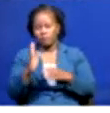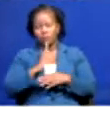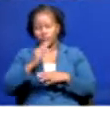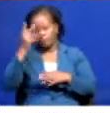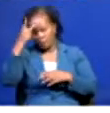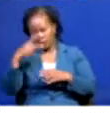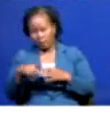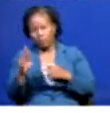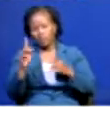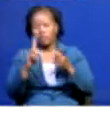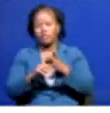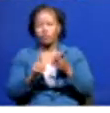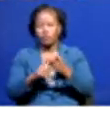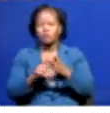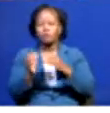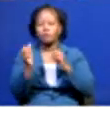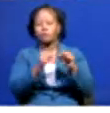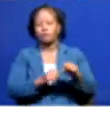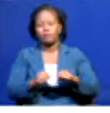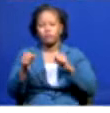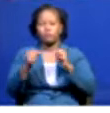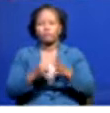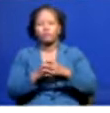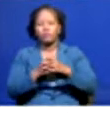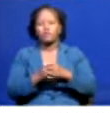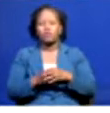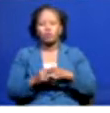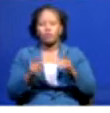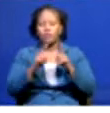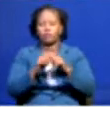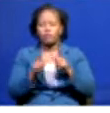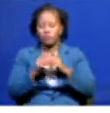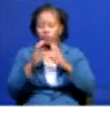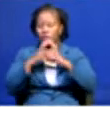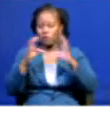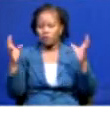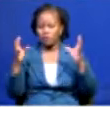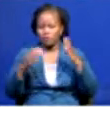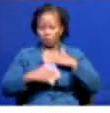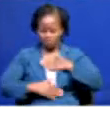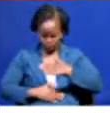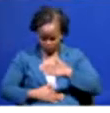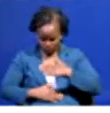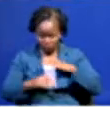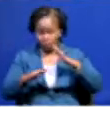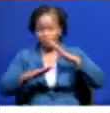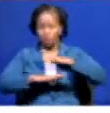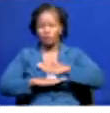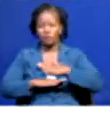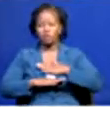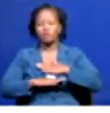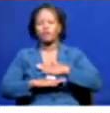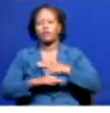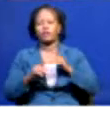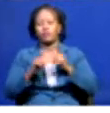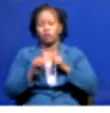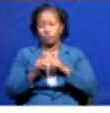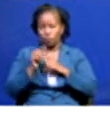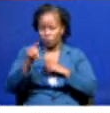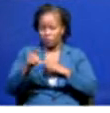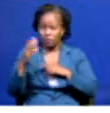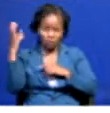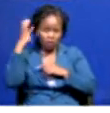including strategy. It is a matter of great pride and satisfaction that this college